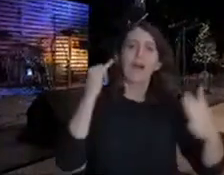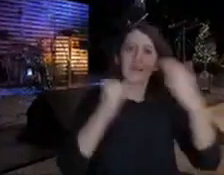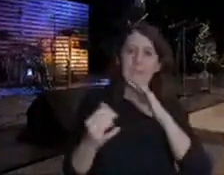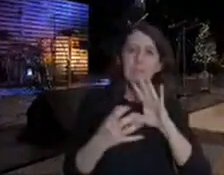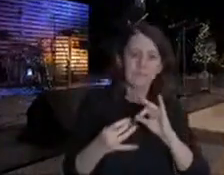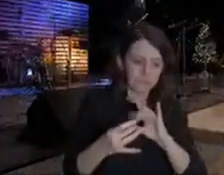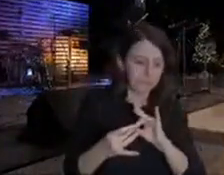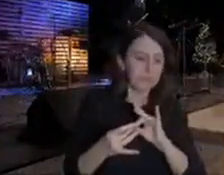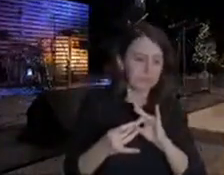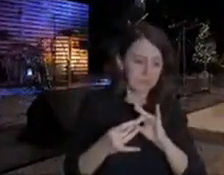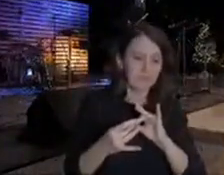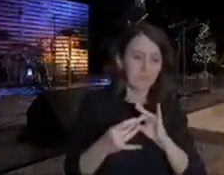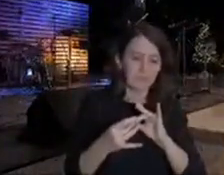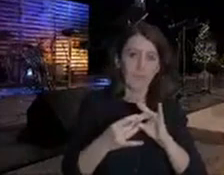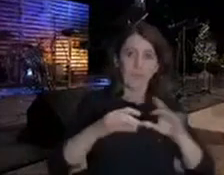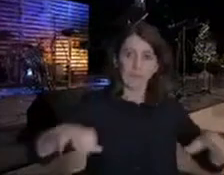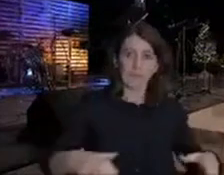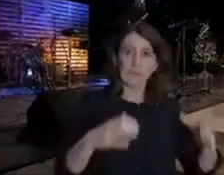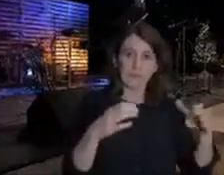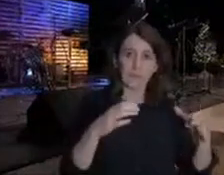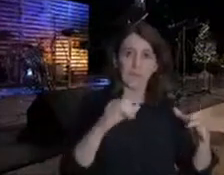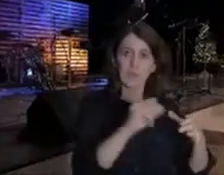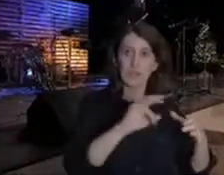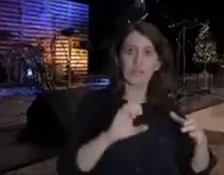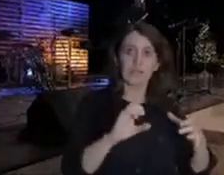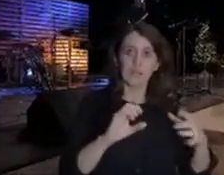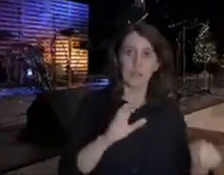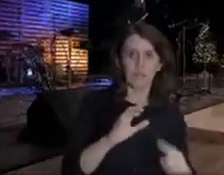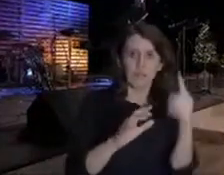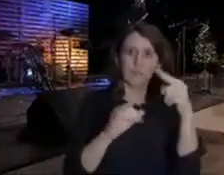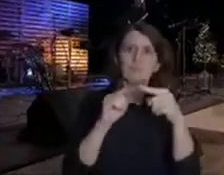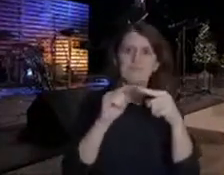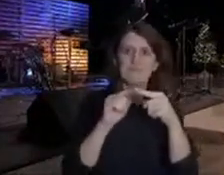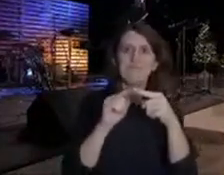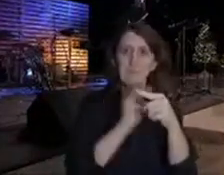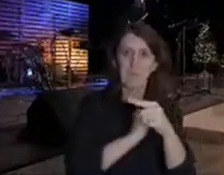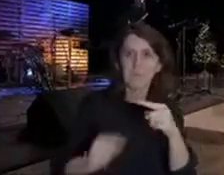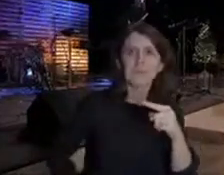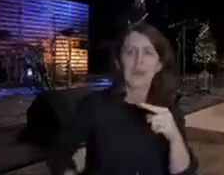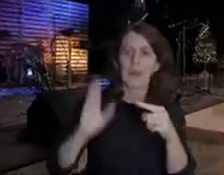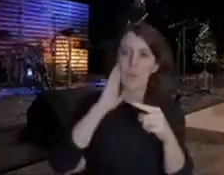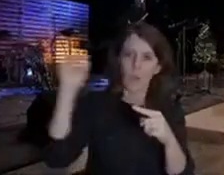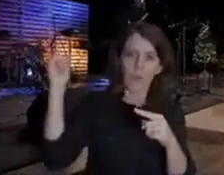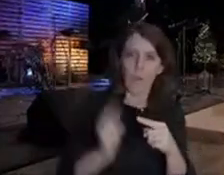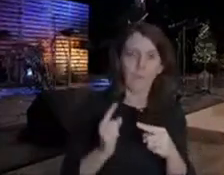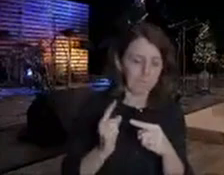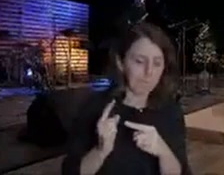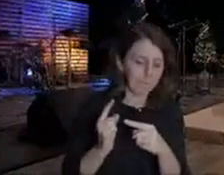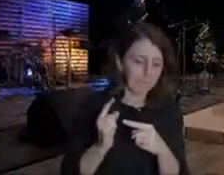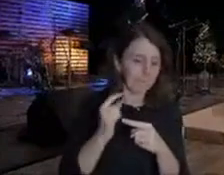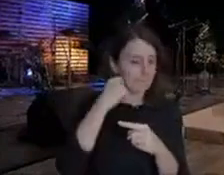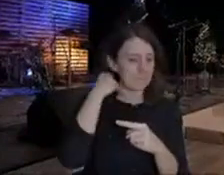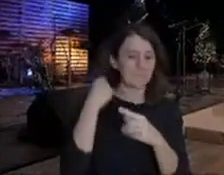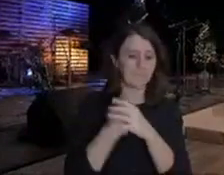and might and knowledge and fear of the Lord, that he wouldn't make judgments by appearance or hearsay, but based on the heart and